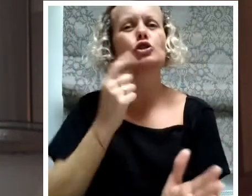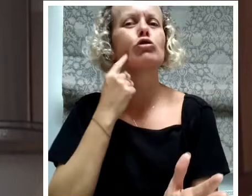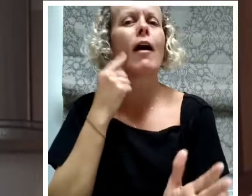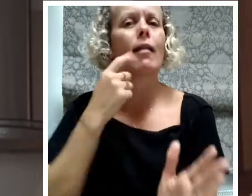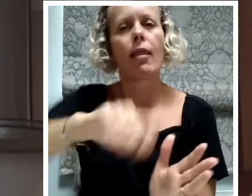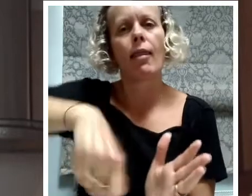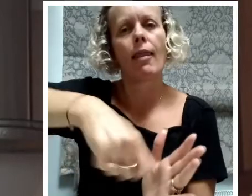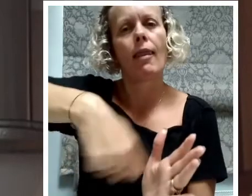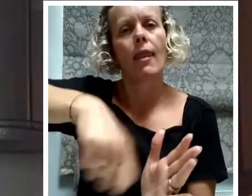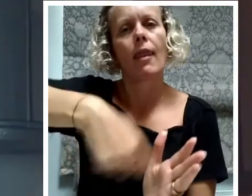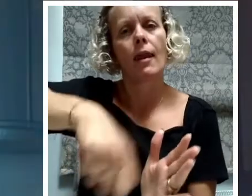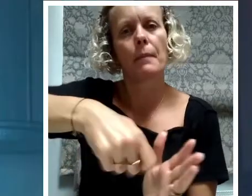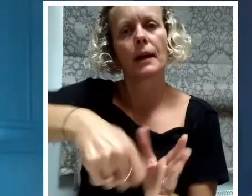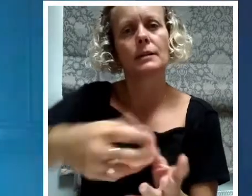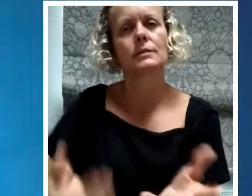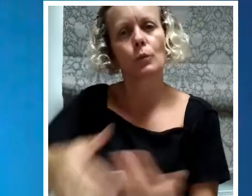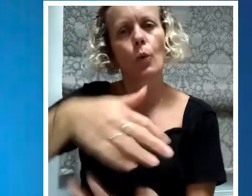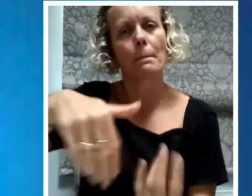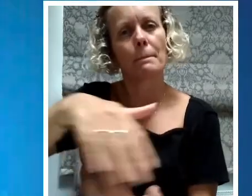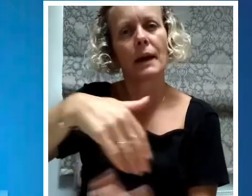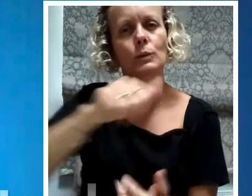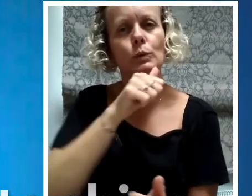a nice smooth paste.